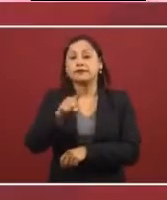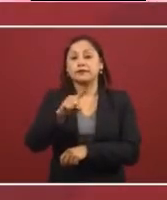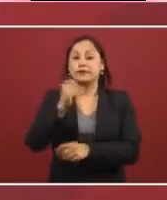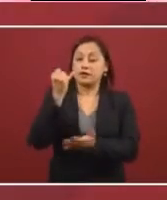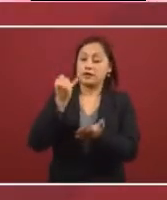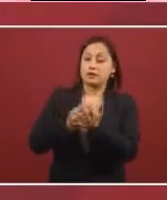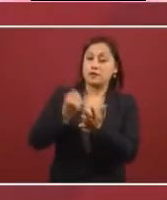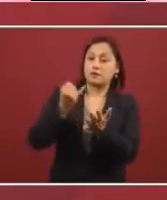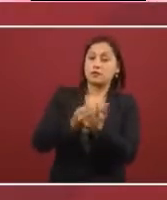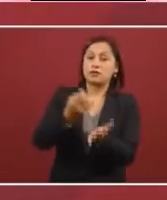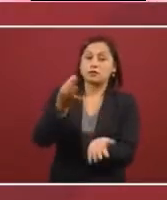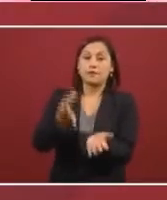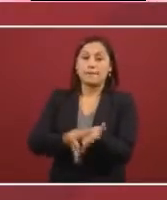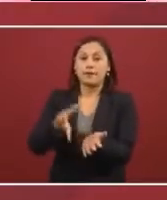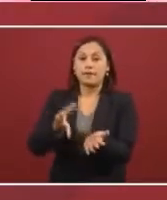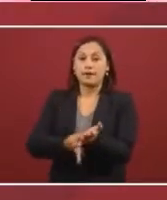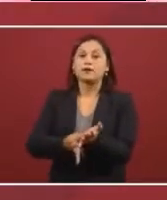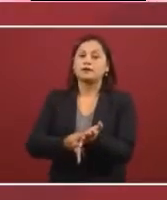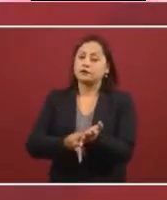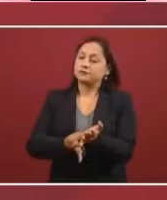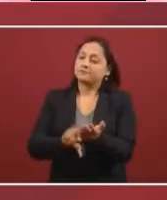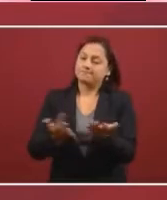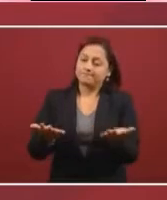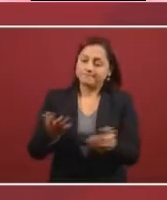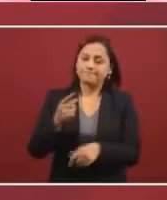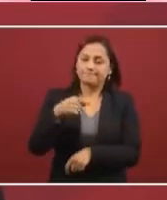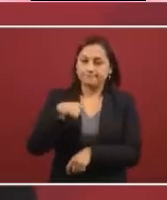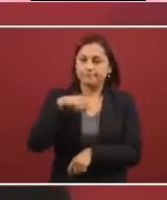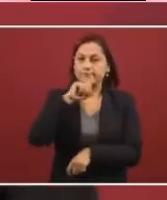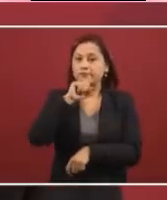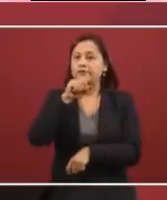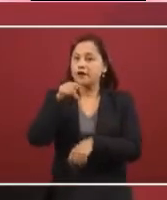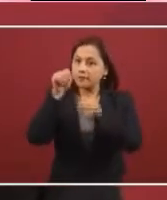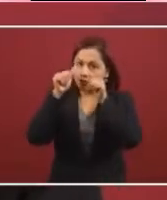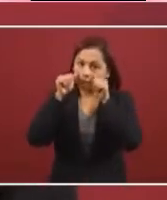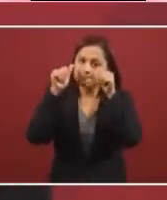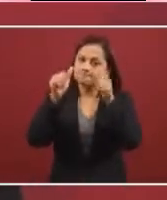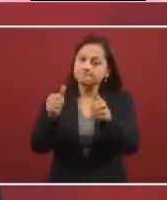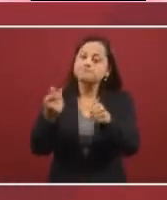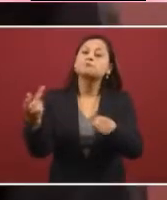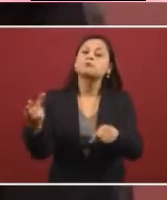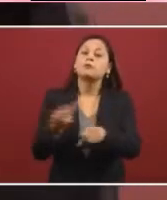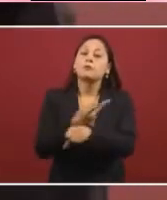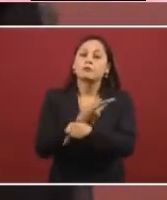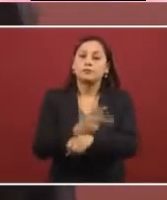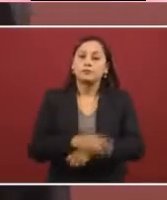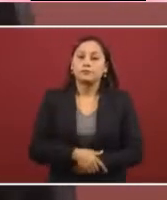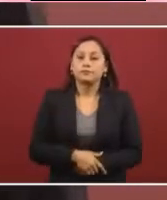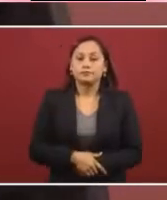and also what was made known yesterday regarding steel.